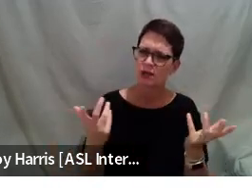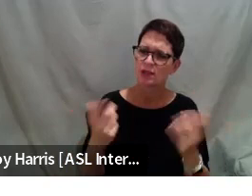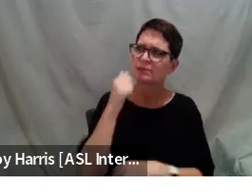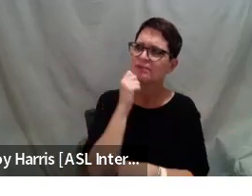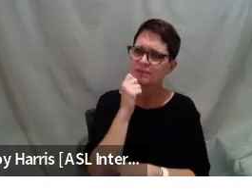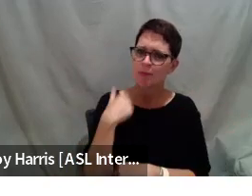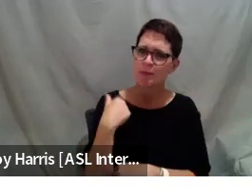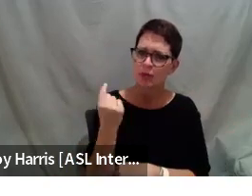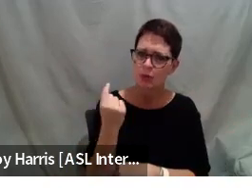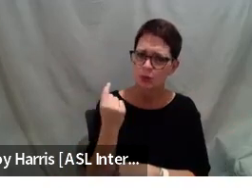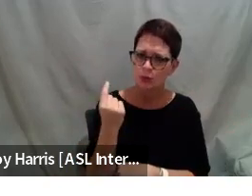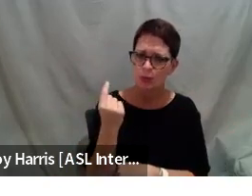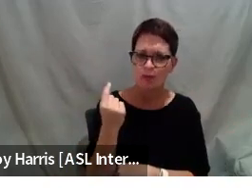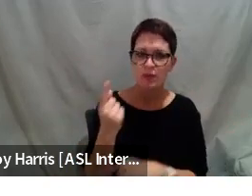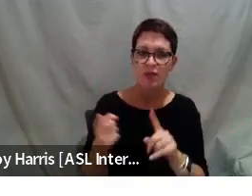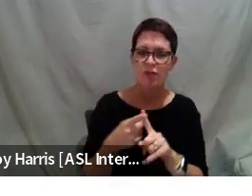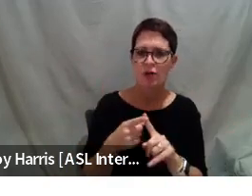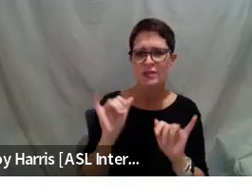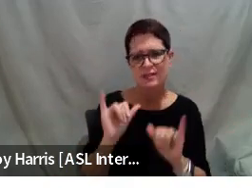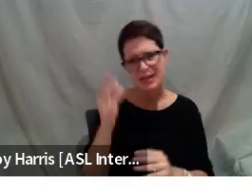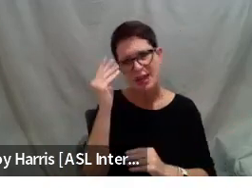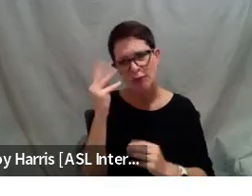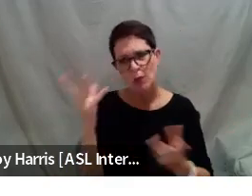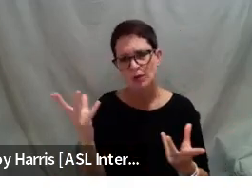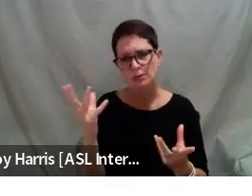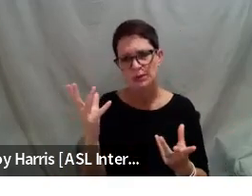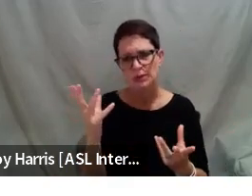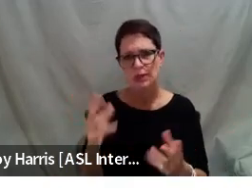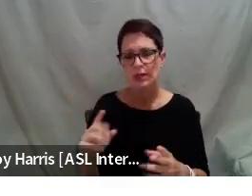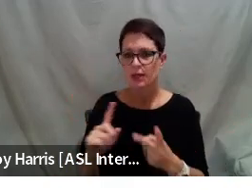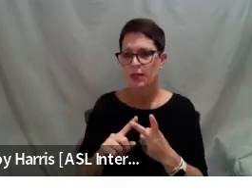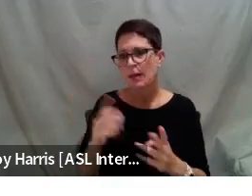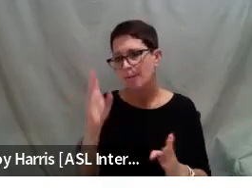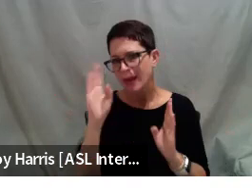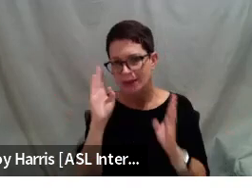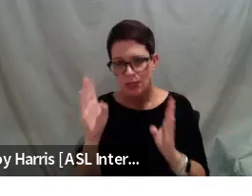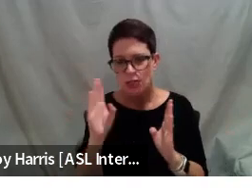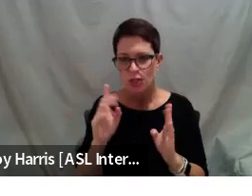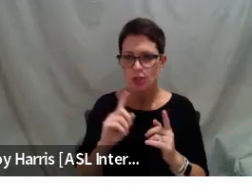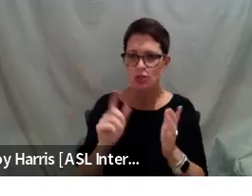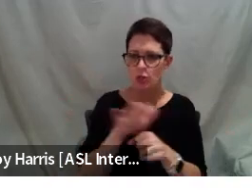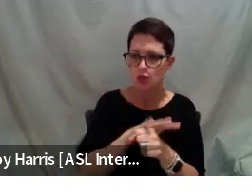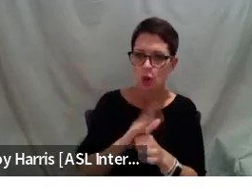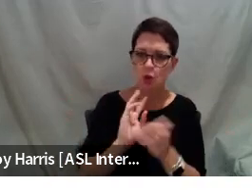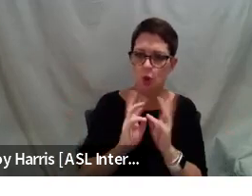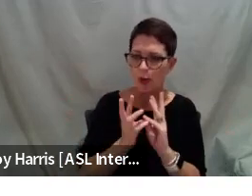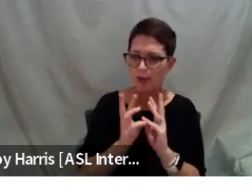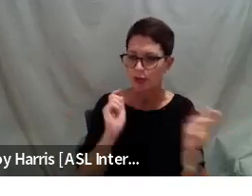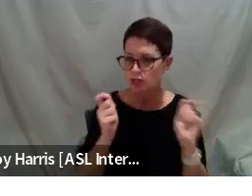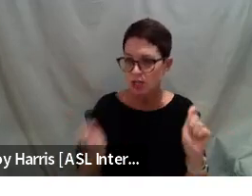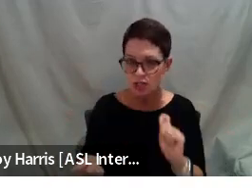next? So first, stay informed, pay attention to local weather